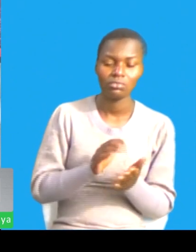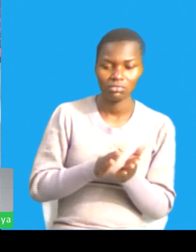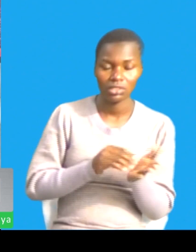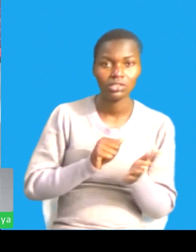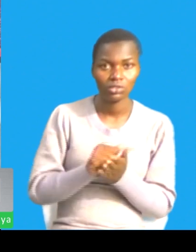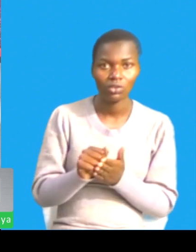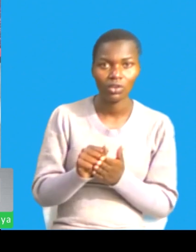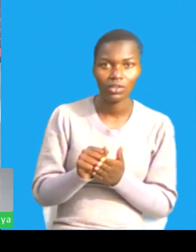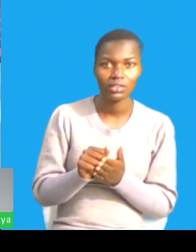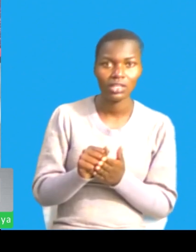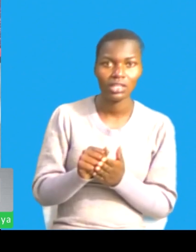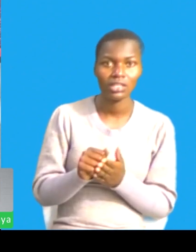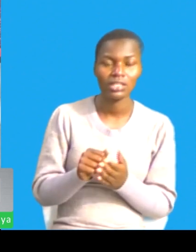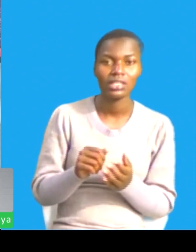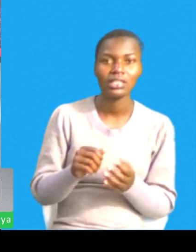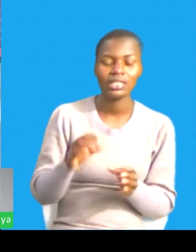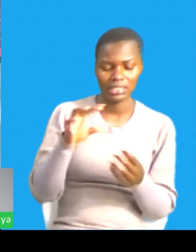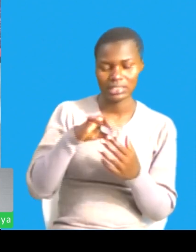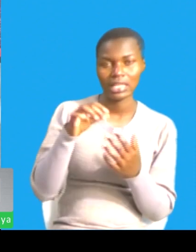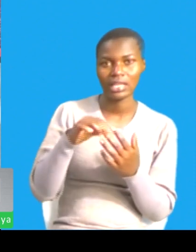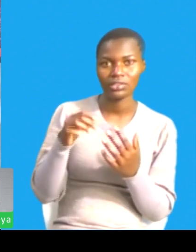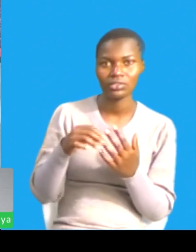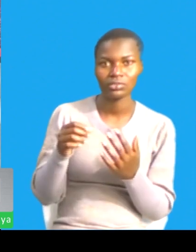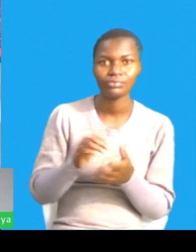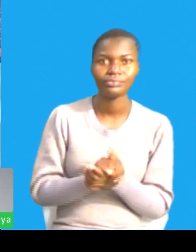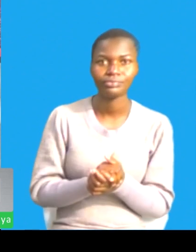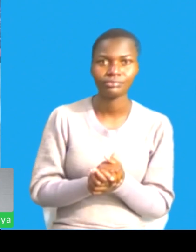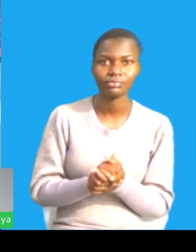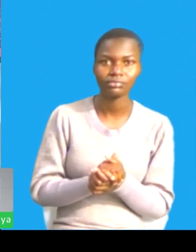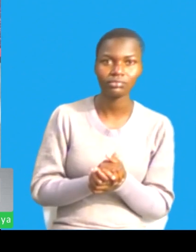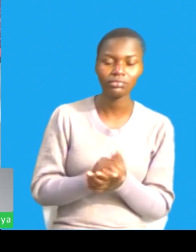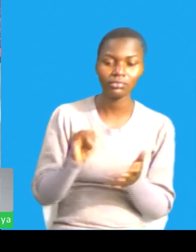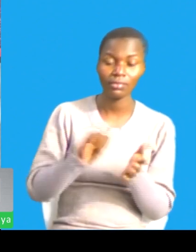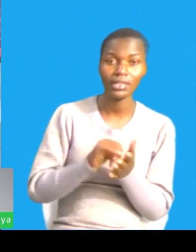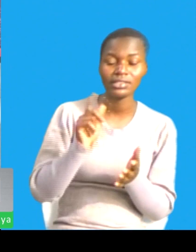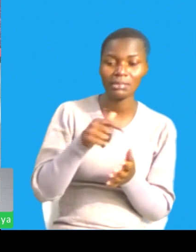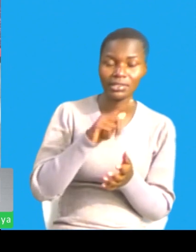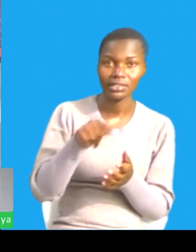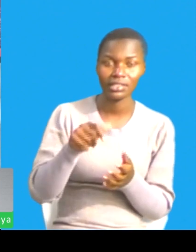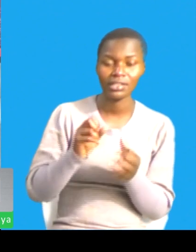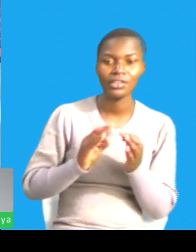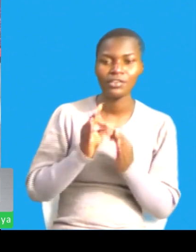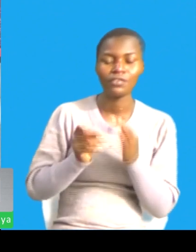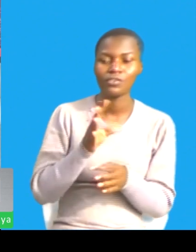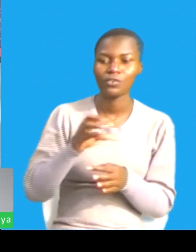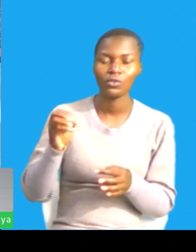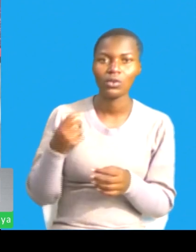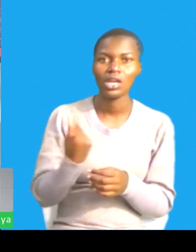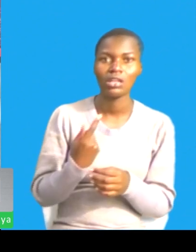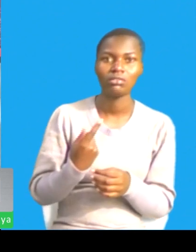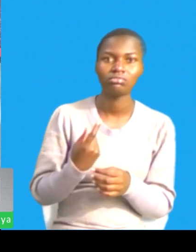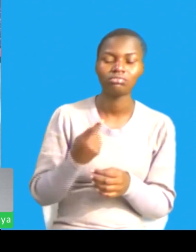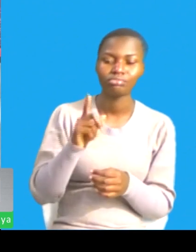Exactly. And I think I agree with him on that. Hiyo ni makosa, ukisema uende peke yako, hiyo ni makosa kubwa sana